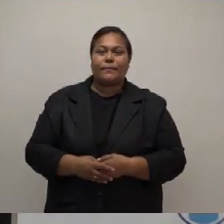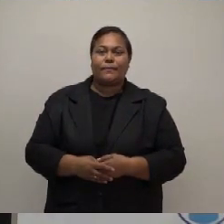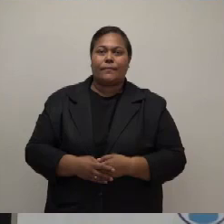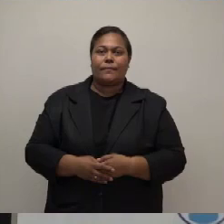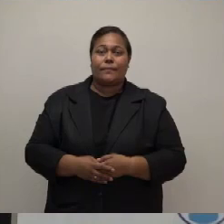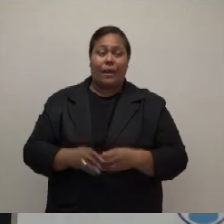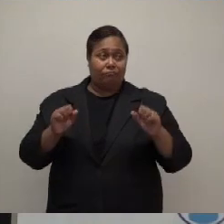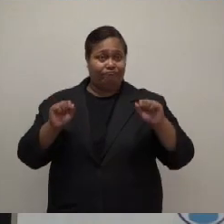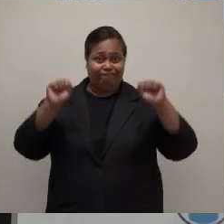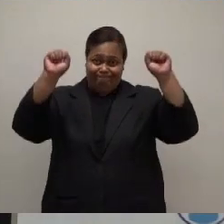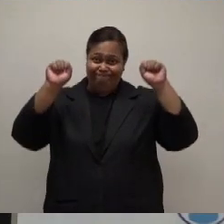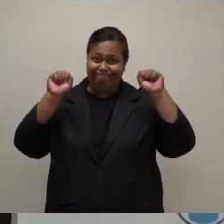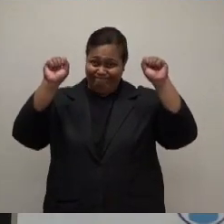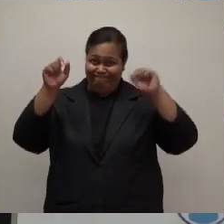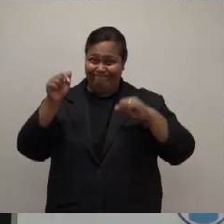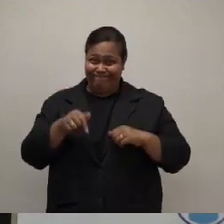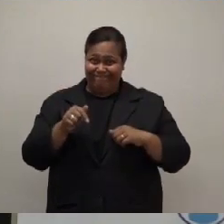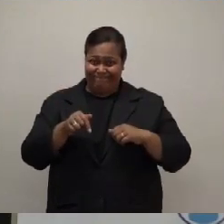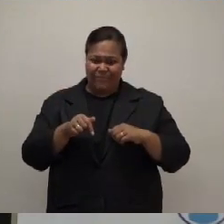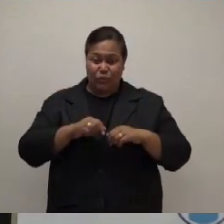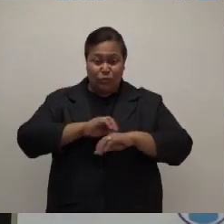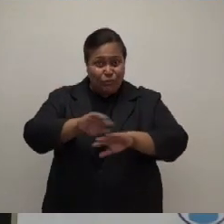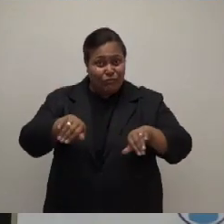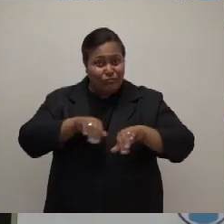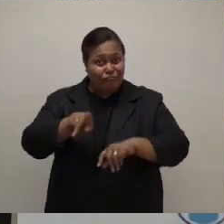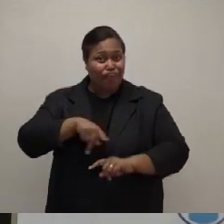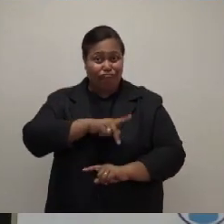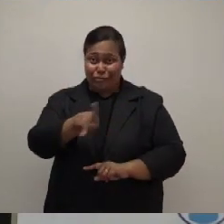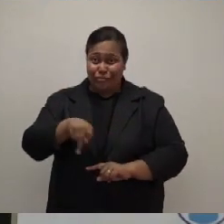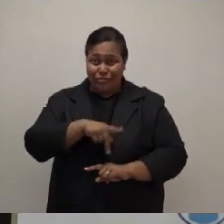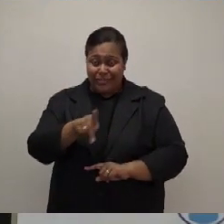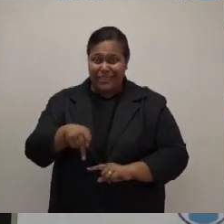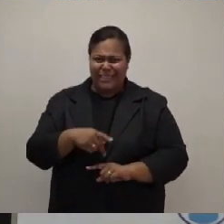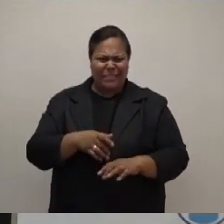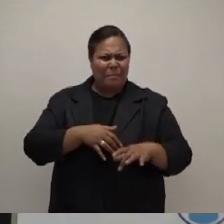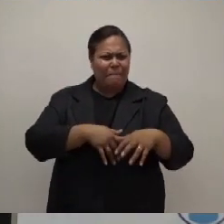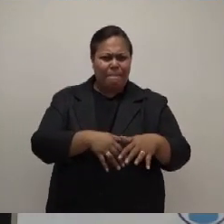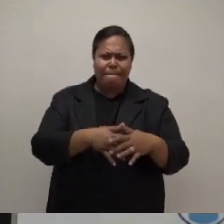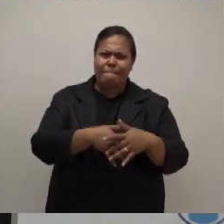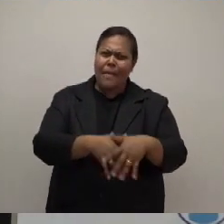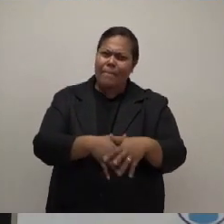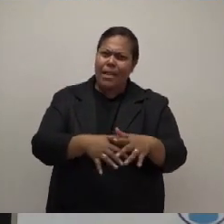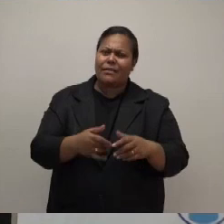Gyms, fitness centers, and swimming pools, both public pools and those at